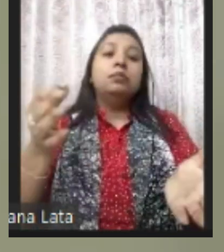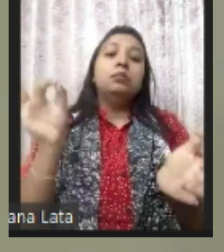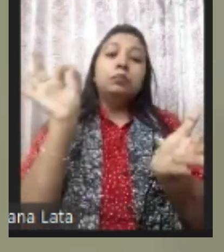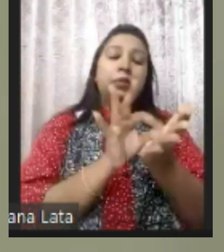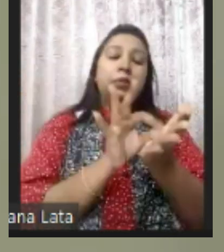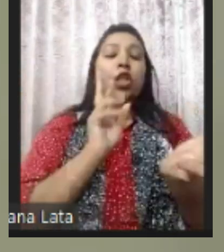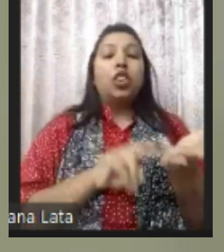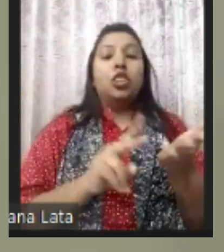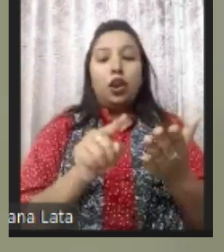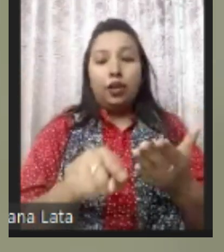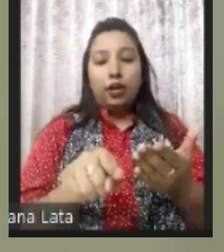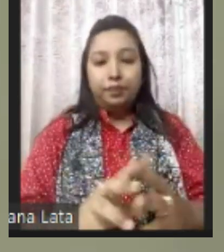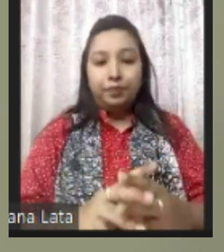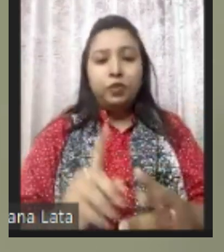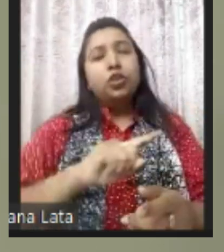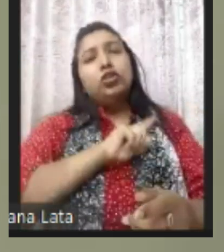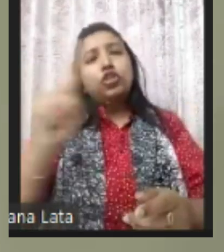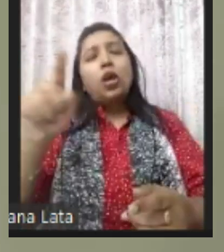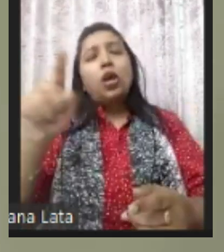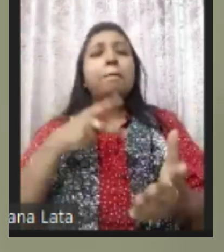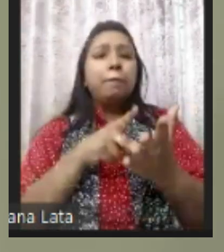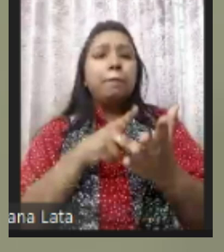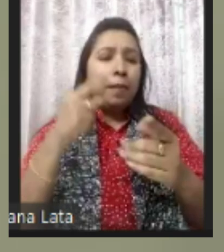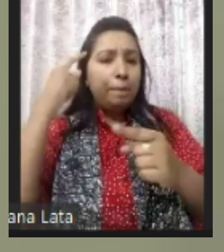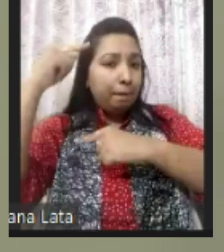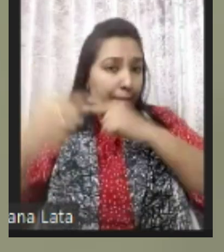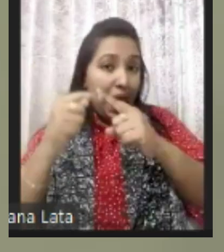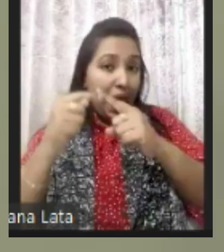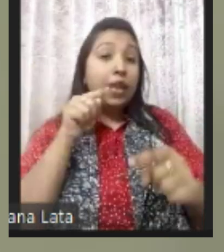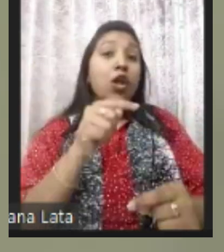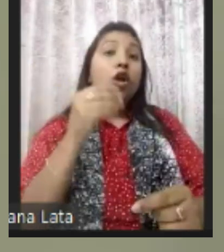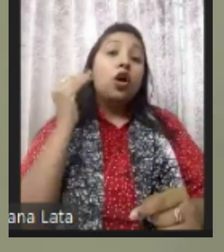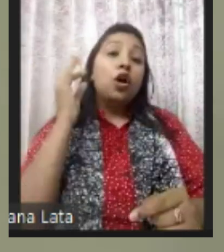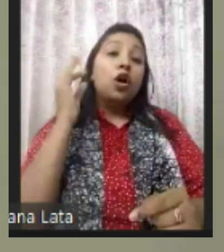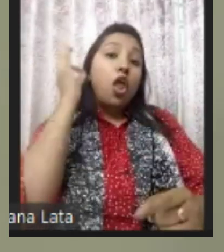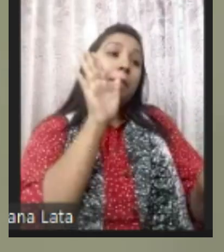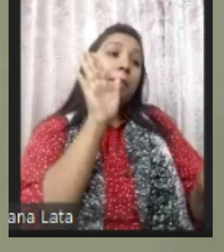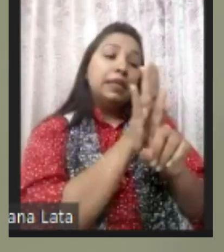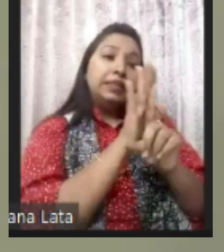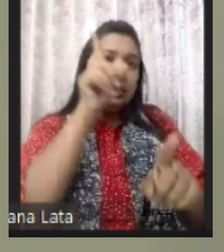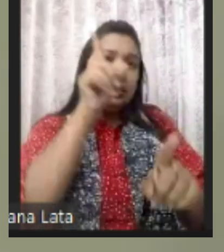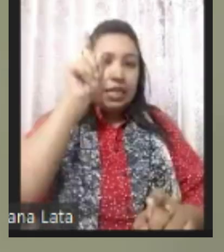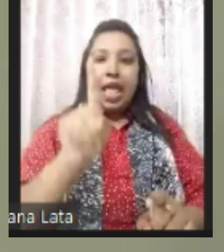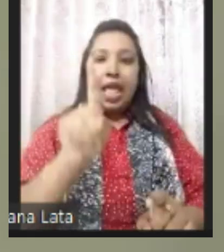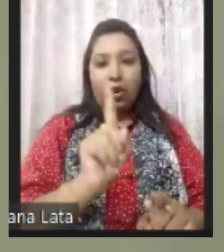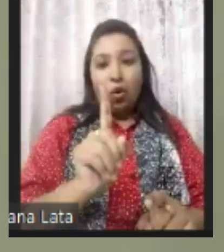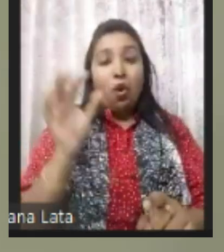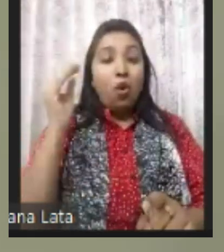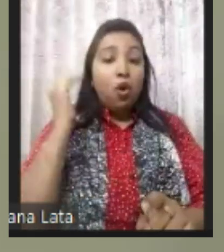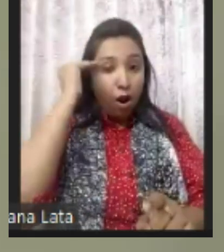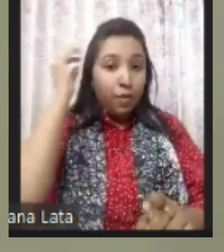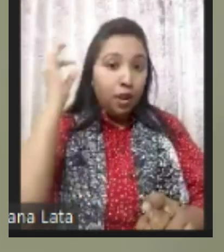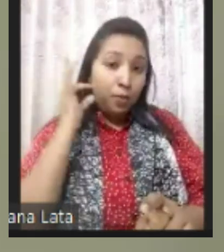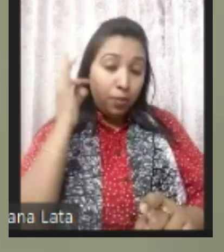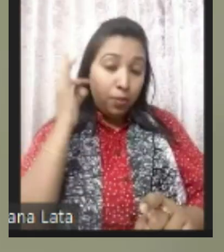the program design, I talked about perhaps the disability design, disability audit. So these will actually help